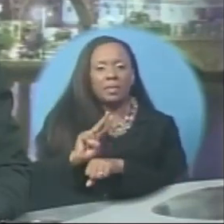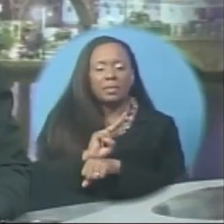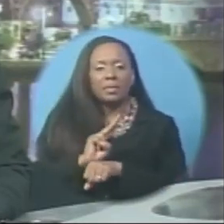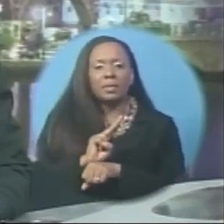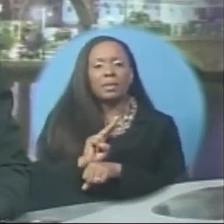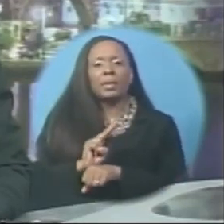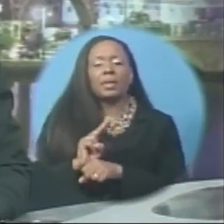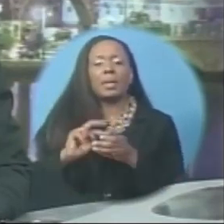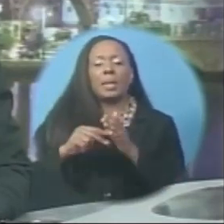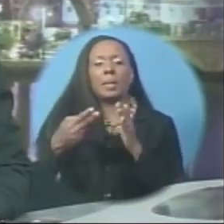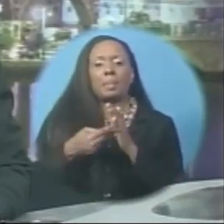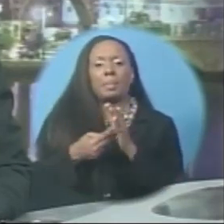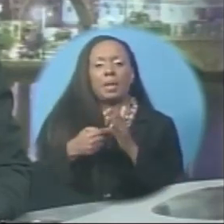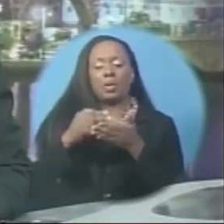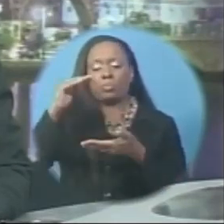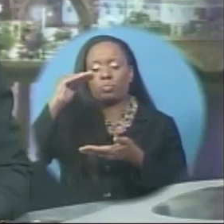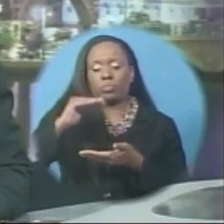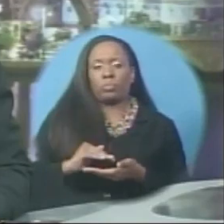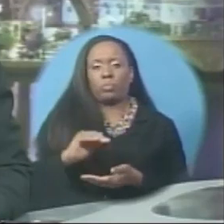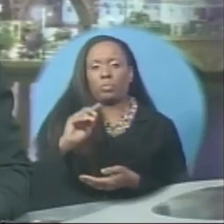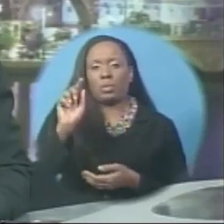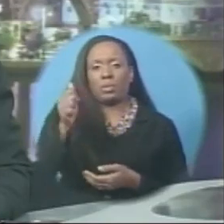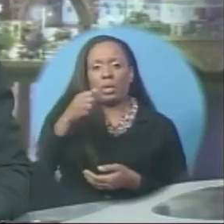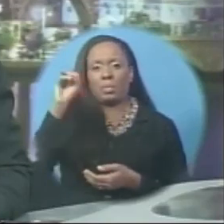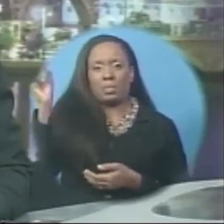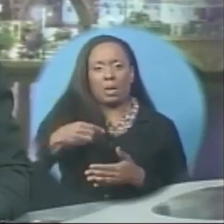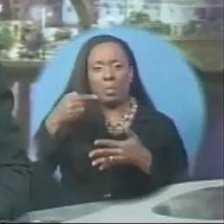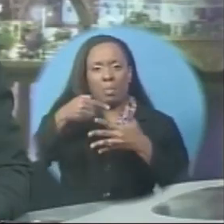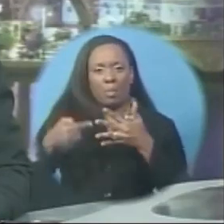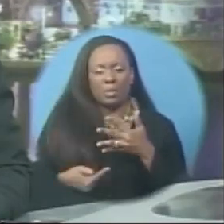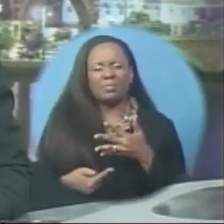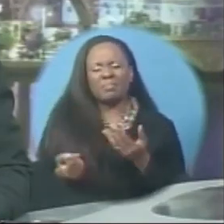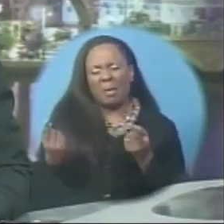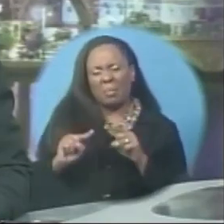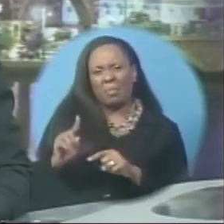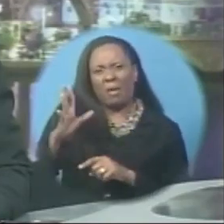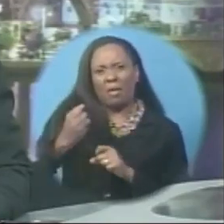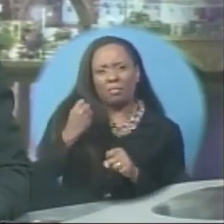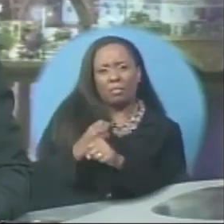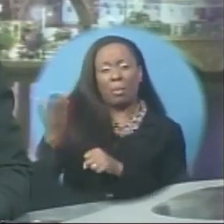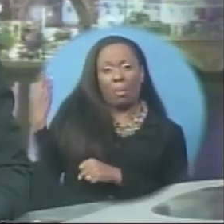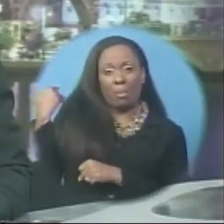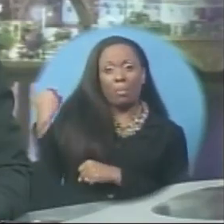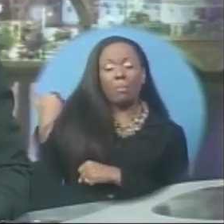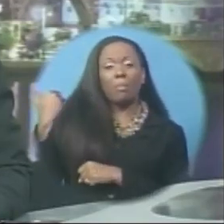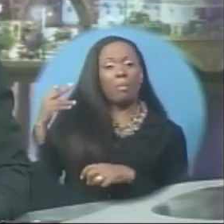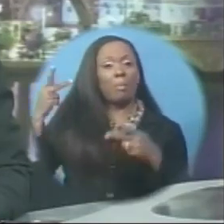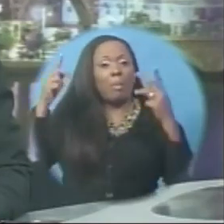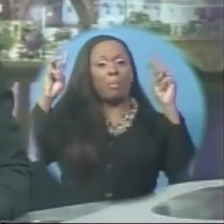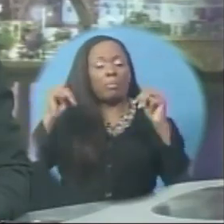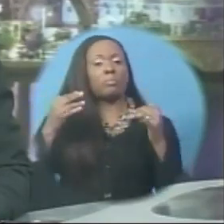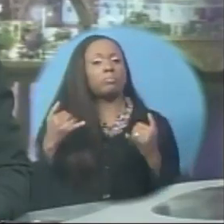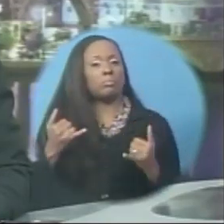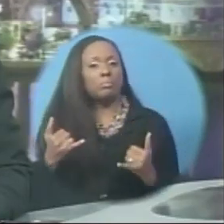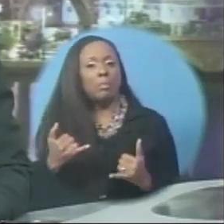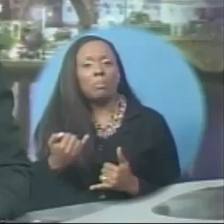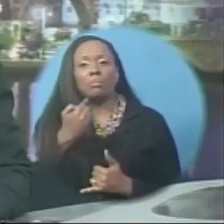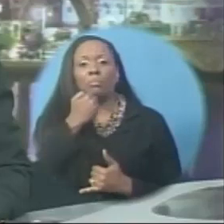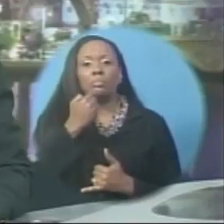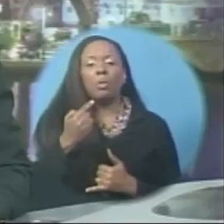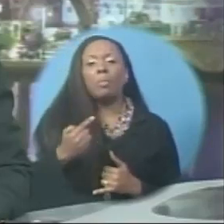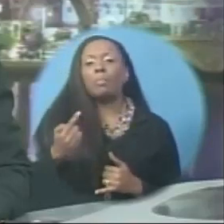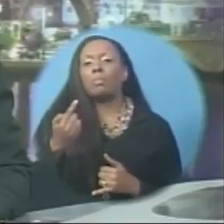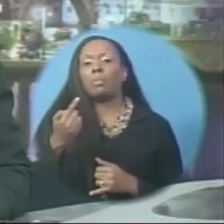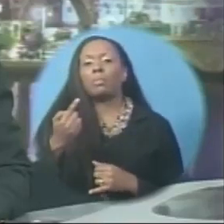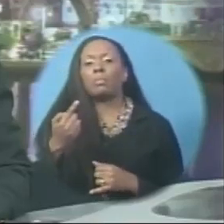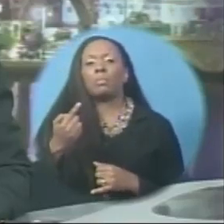to 10 percentage points, a position that was held 5 years ago. Prime Minister Ralph Gonsalves, who is also Minister of Finance, told